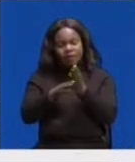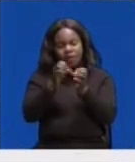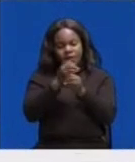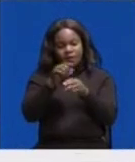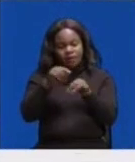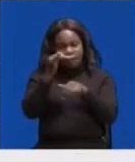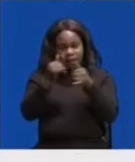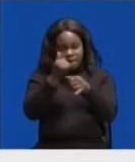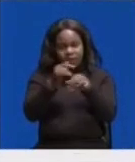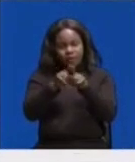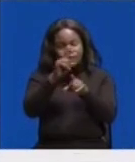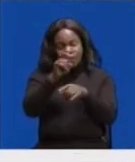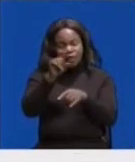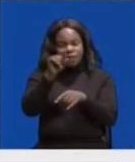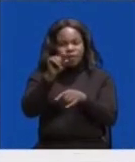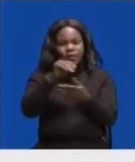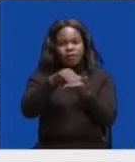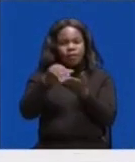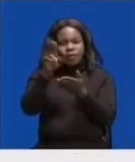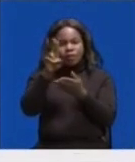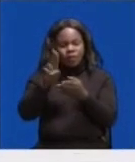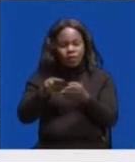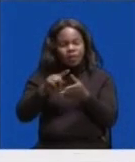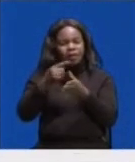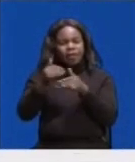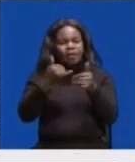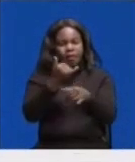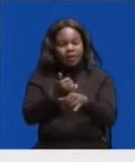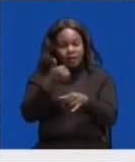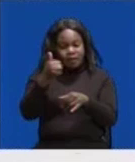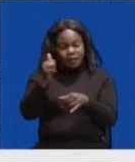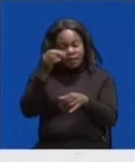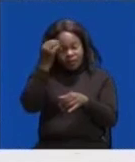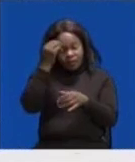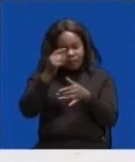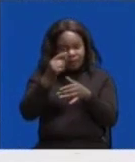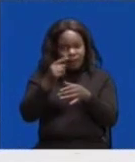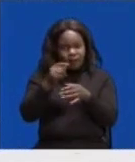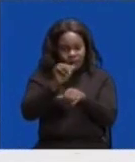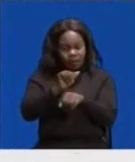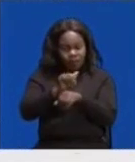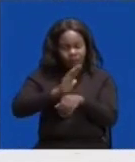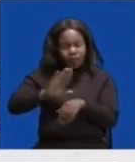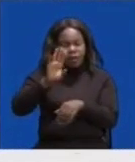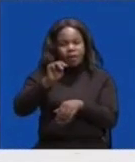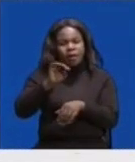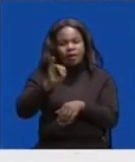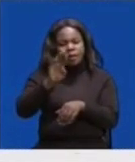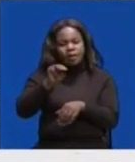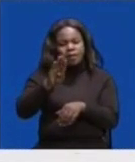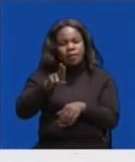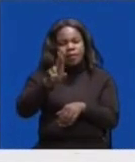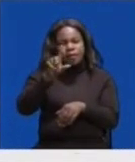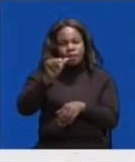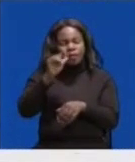and $120 million by next year. Mr. Davis is optimistic that the operations at Mimbola will commence this year, as